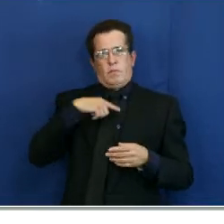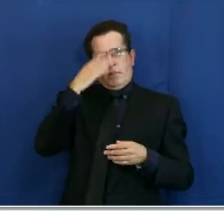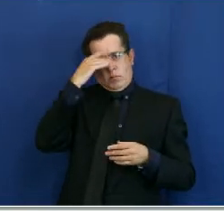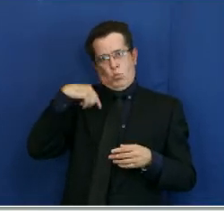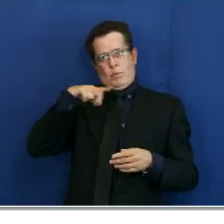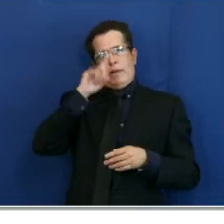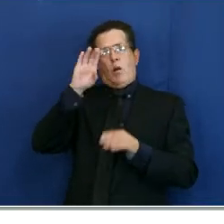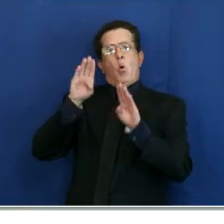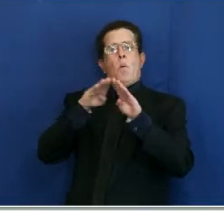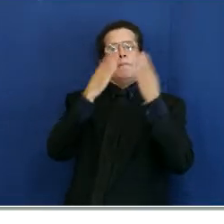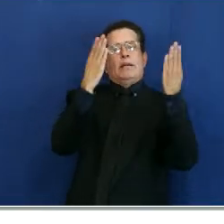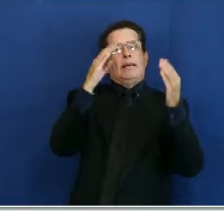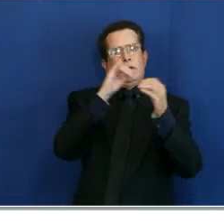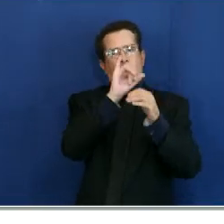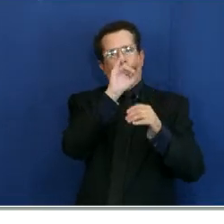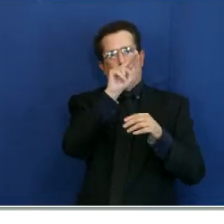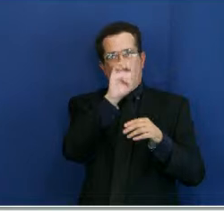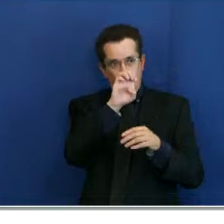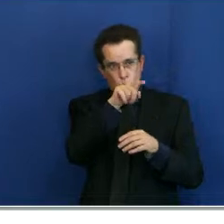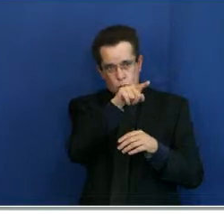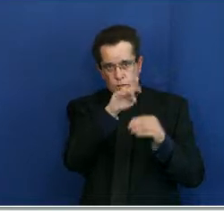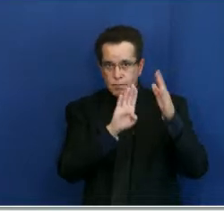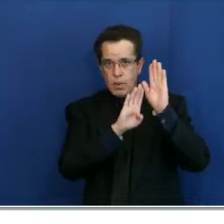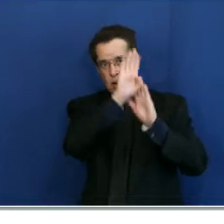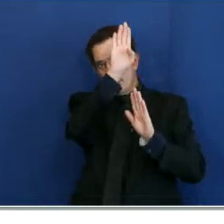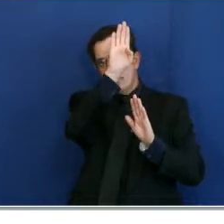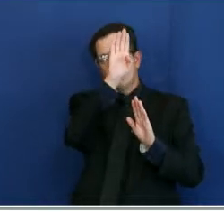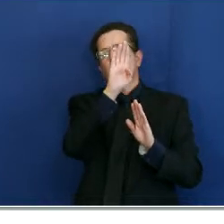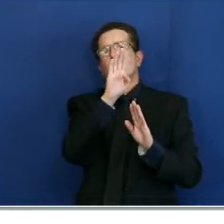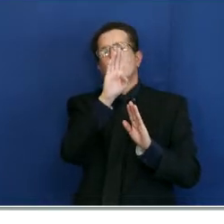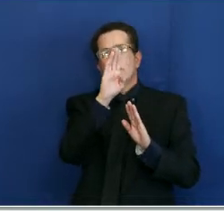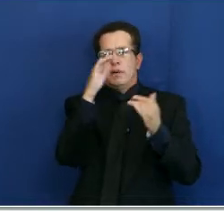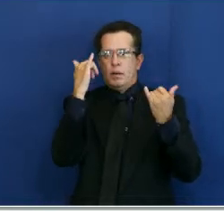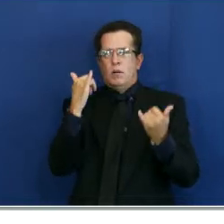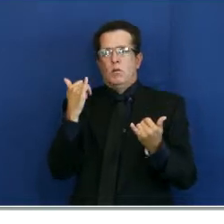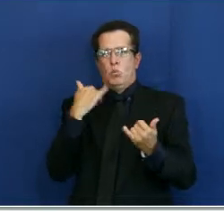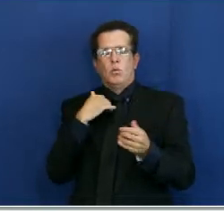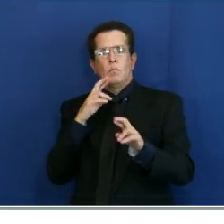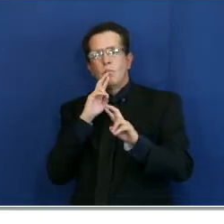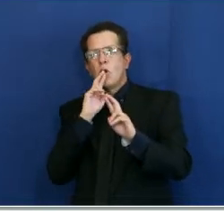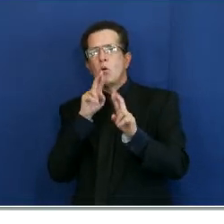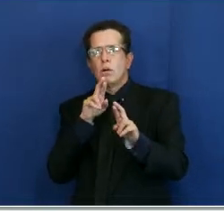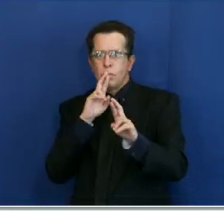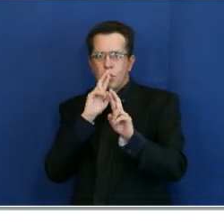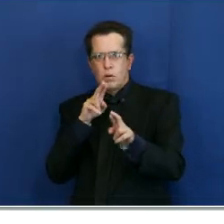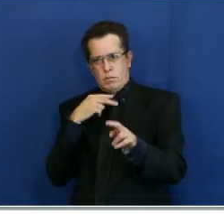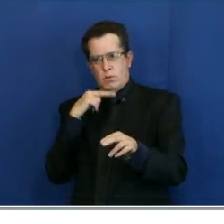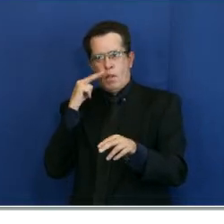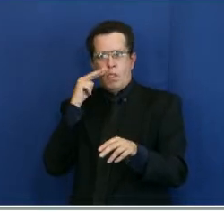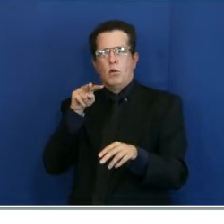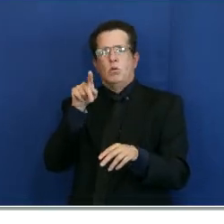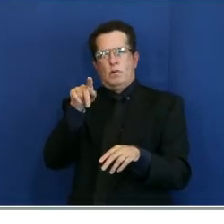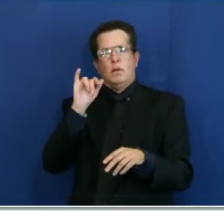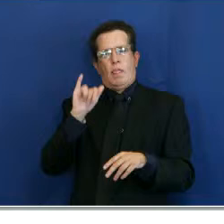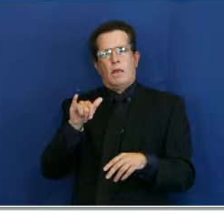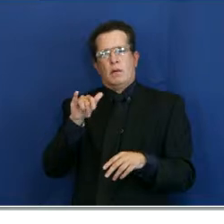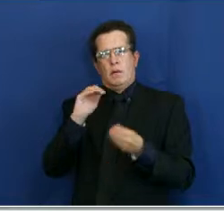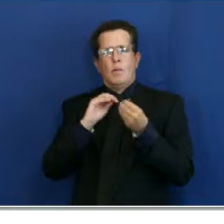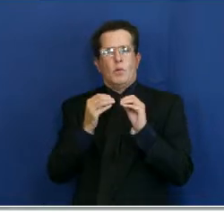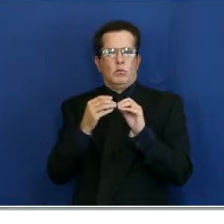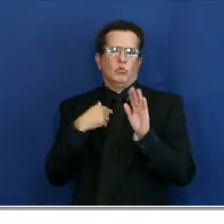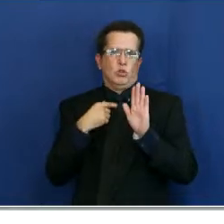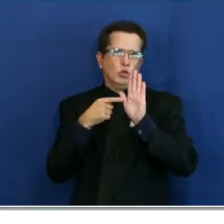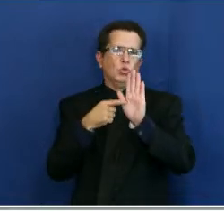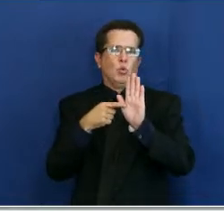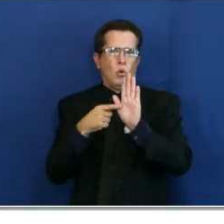opening up in June. And we are reporting information when we look at our triggers that will show the